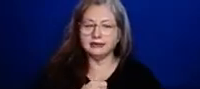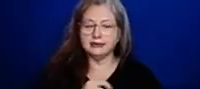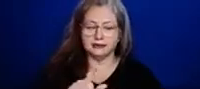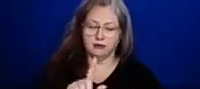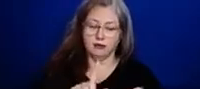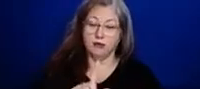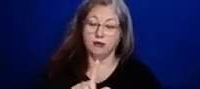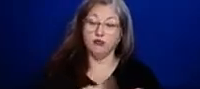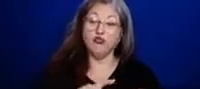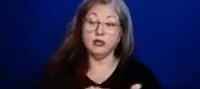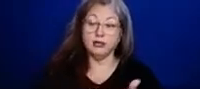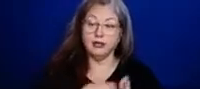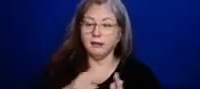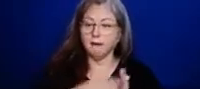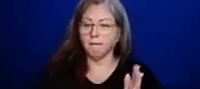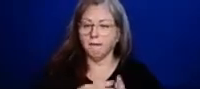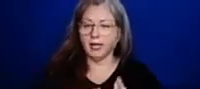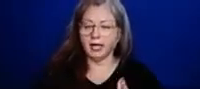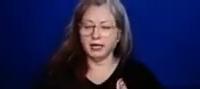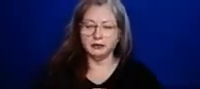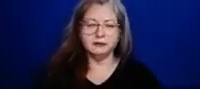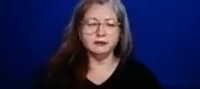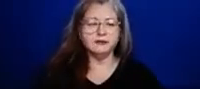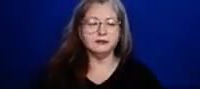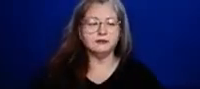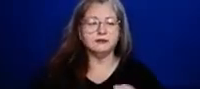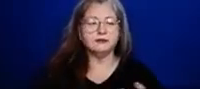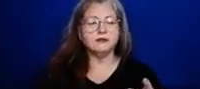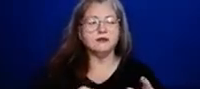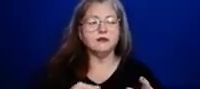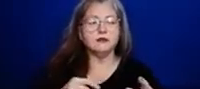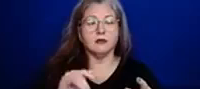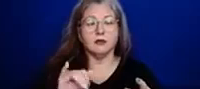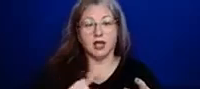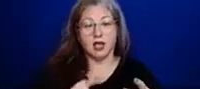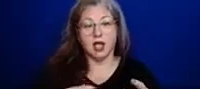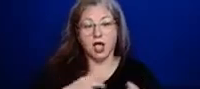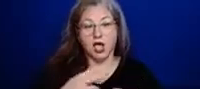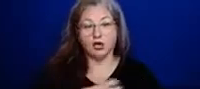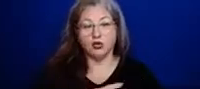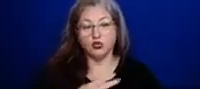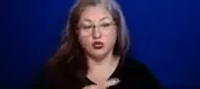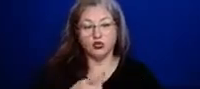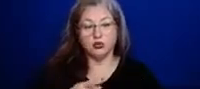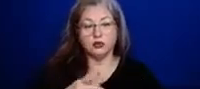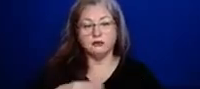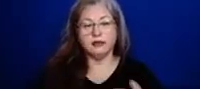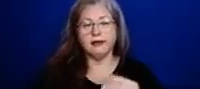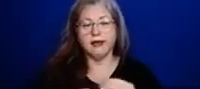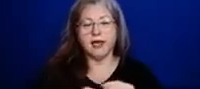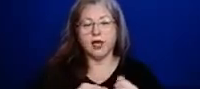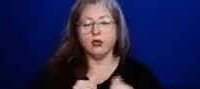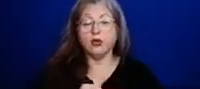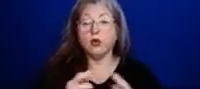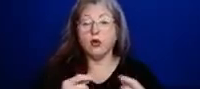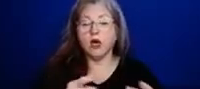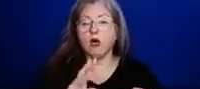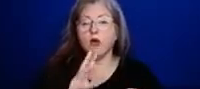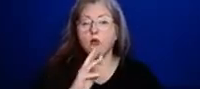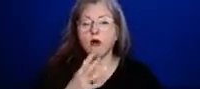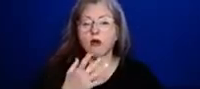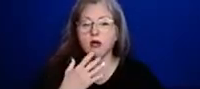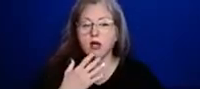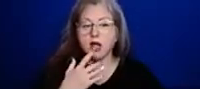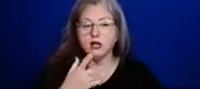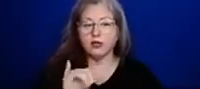printing paints, no? And I used, here I started working with watercolors, so